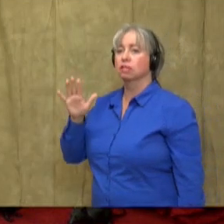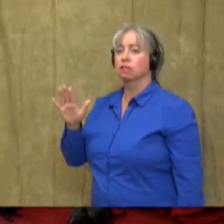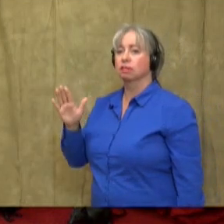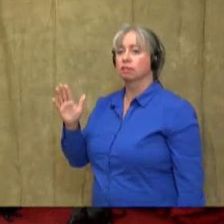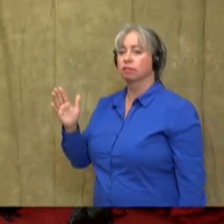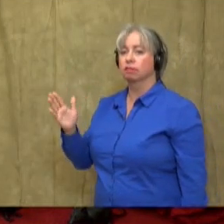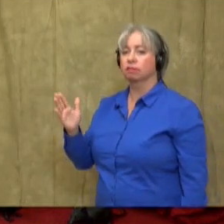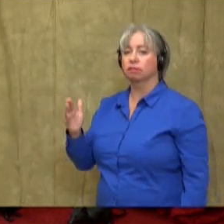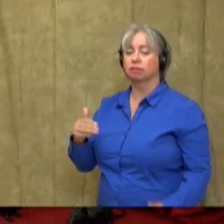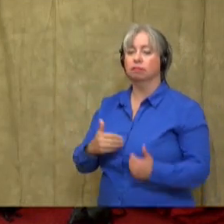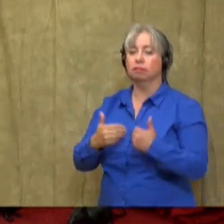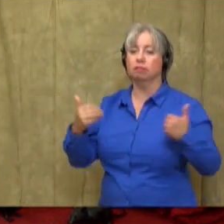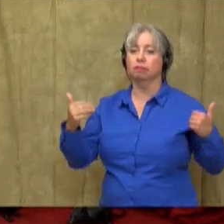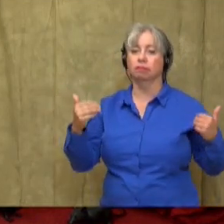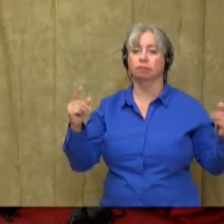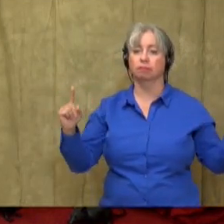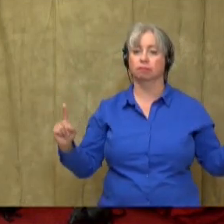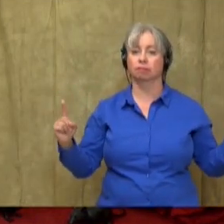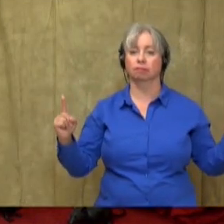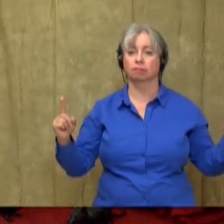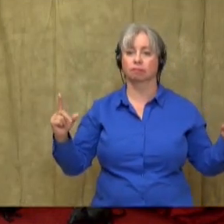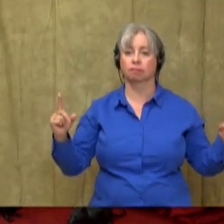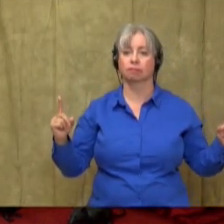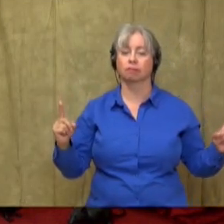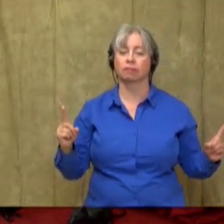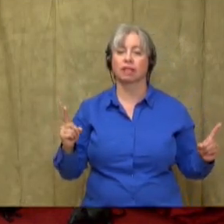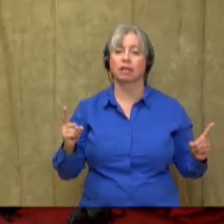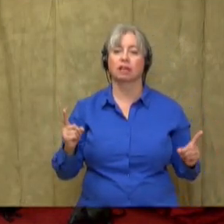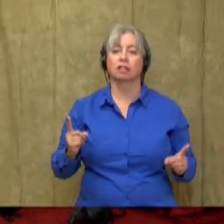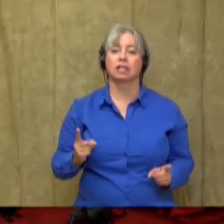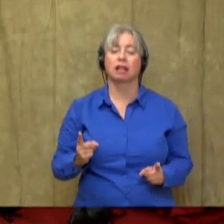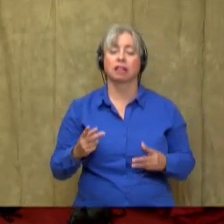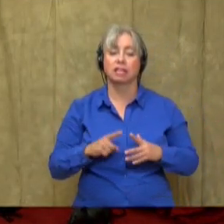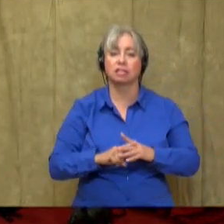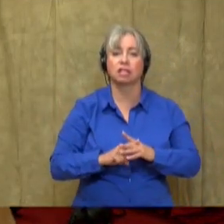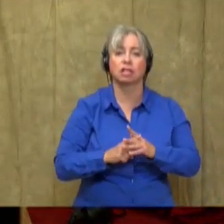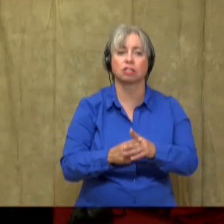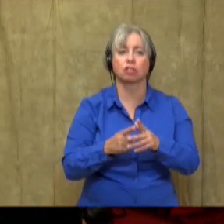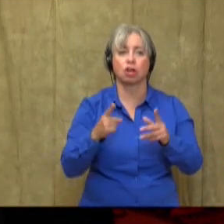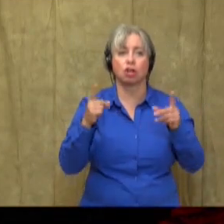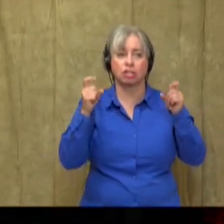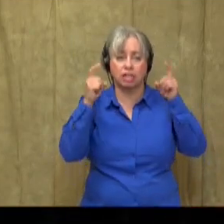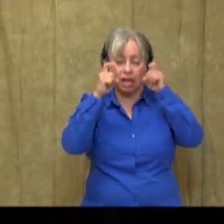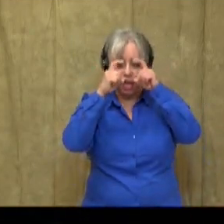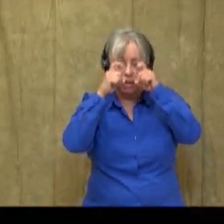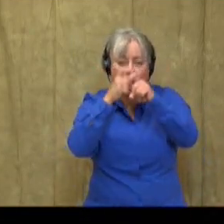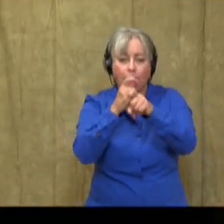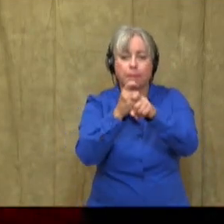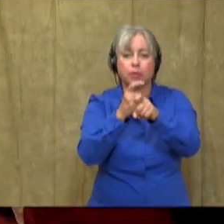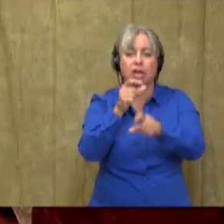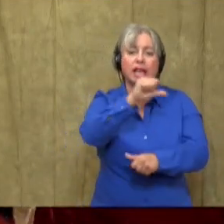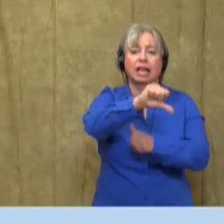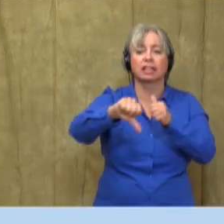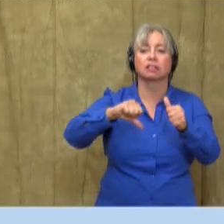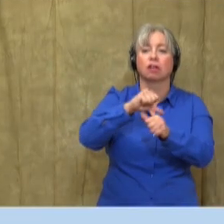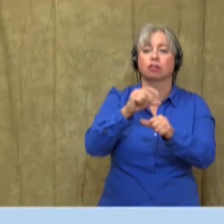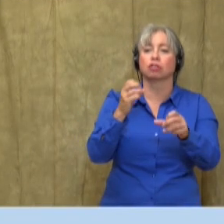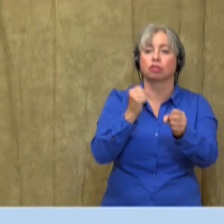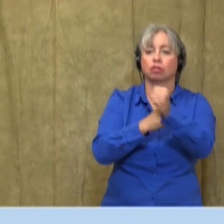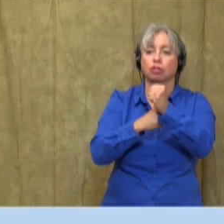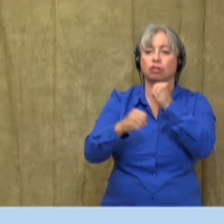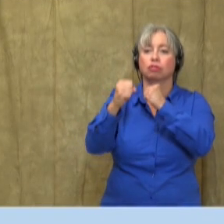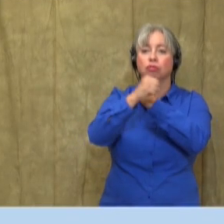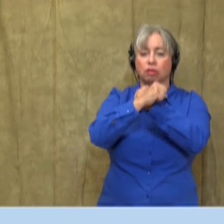Okay. Now this brings about a complex social structure. If you see our social structure here on our PowerPoint, you're